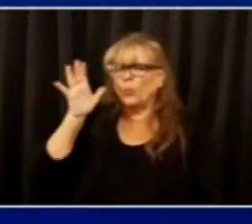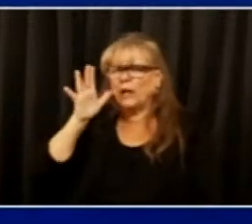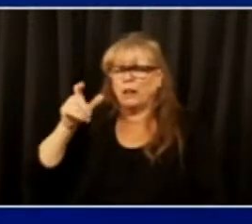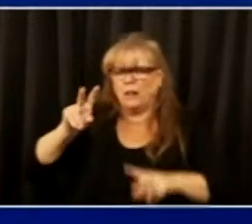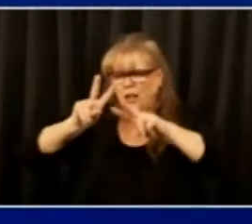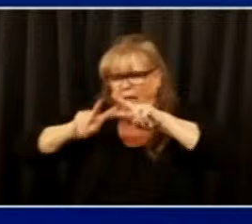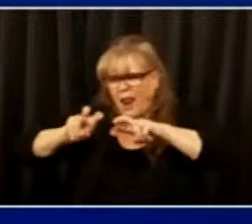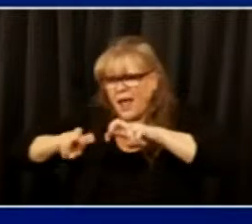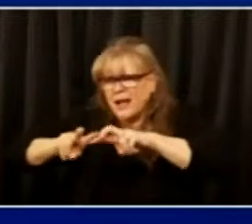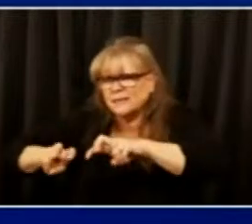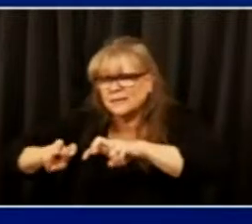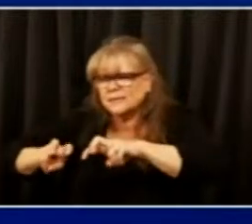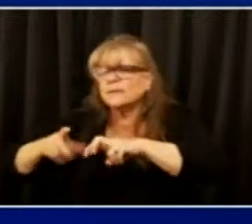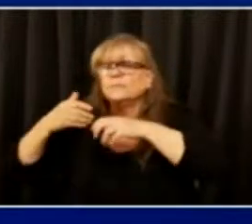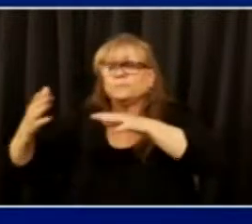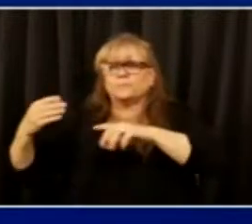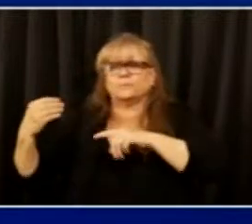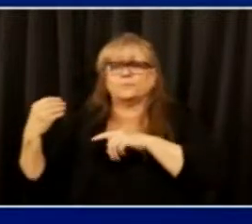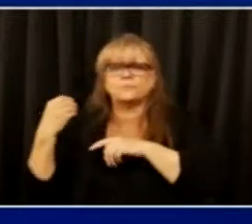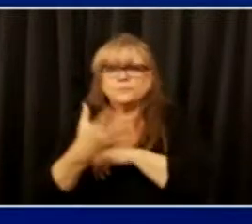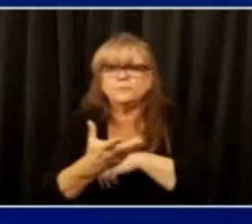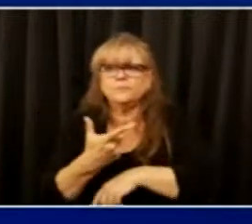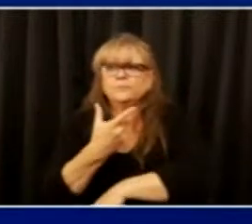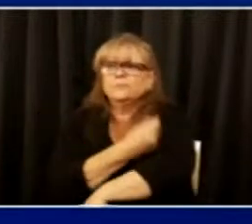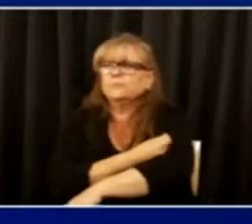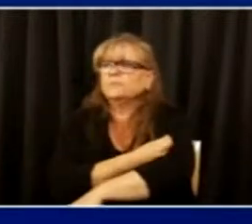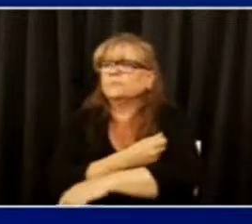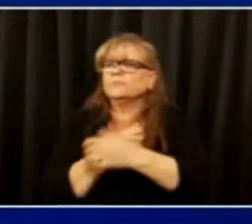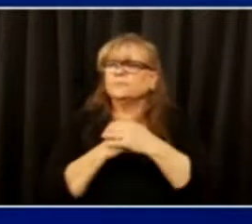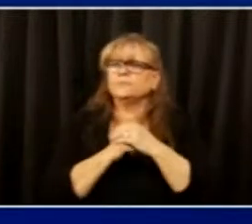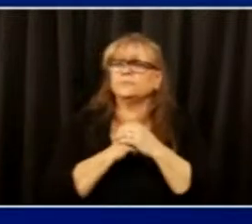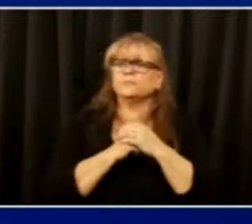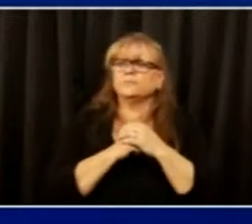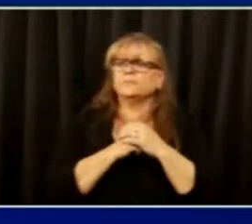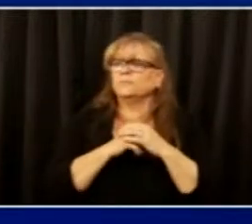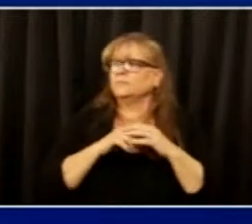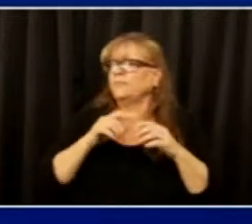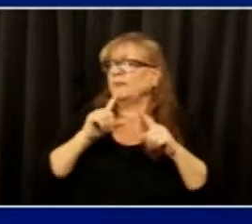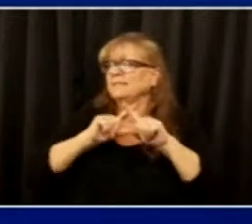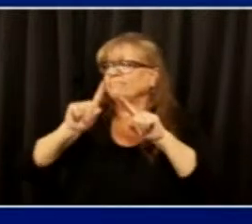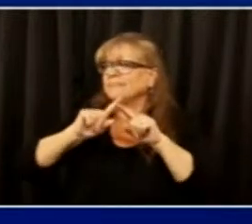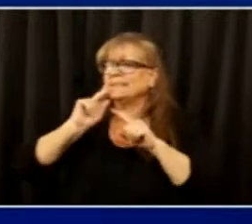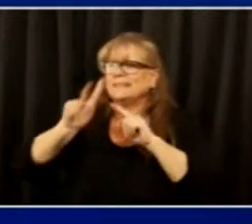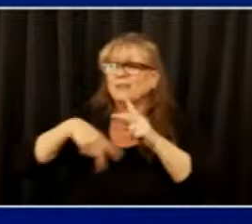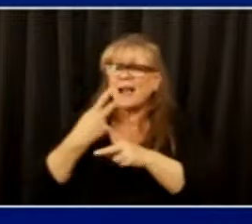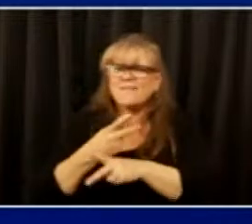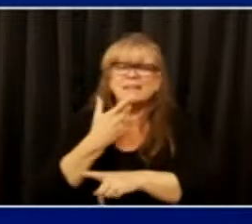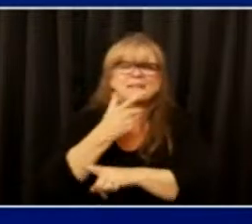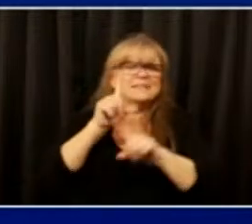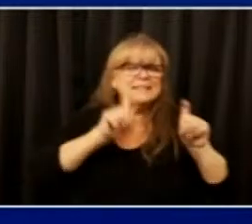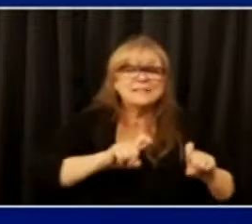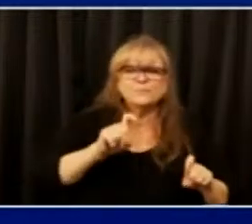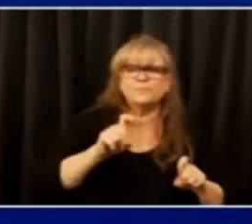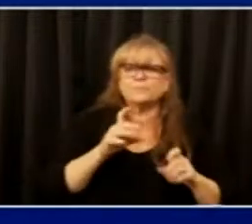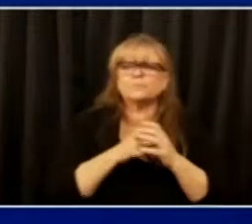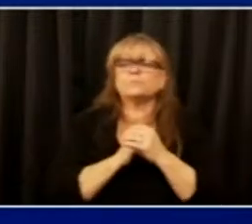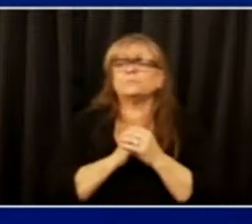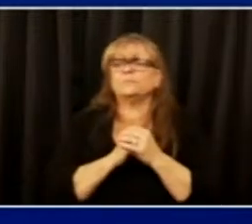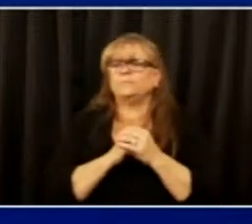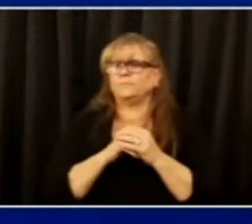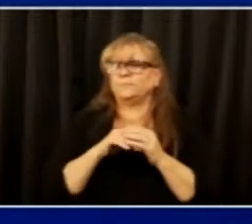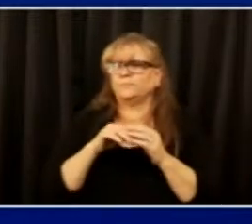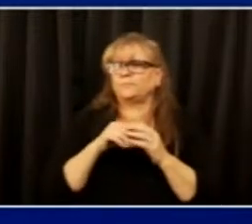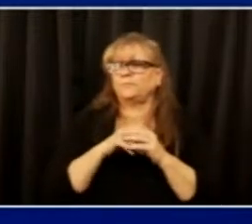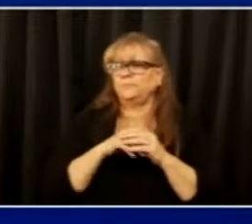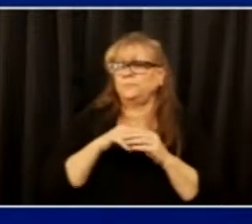of diagnostic tests during public health emergencies like the COVID-19 pandemic. So under an EUA,